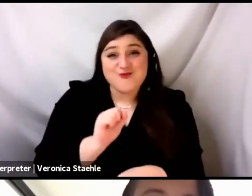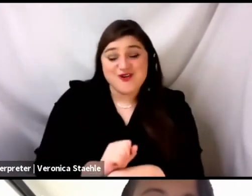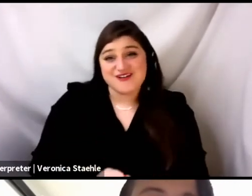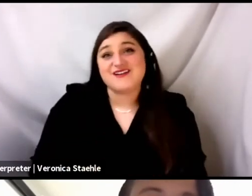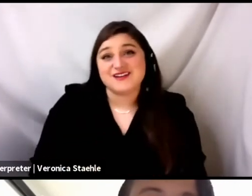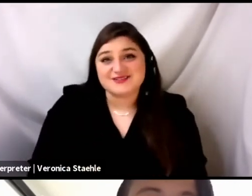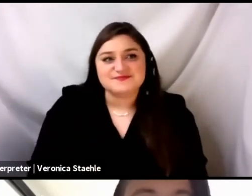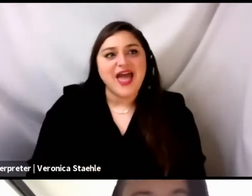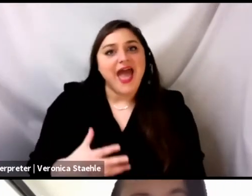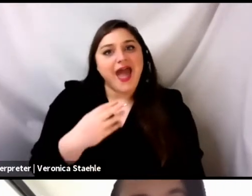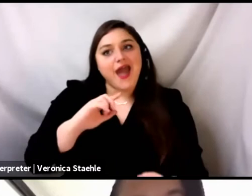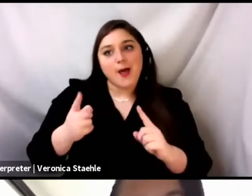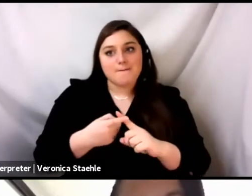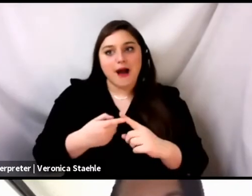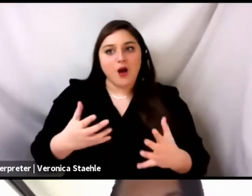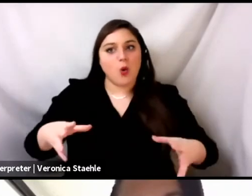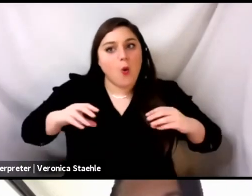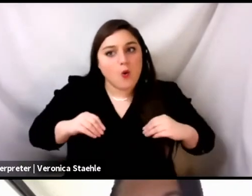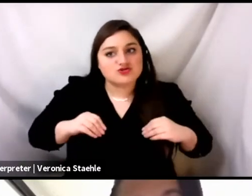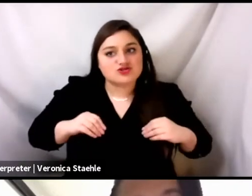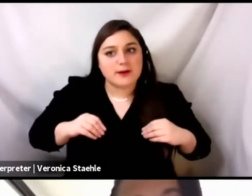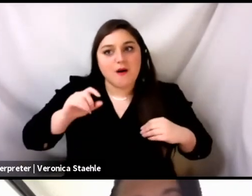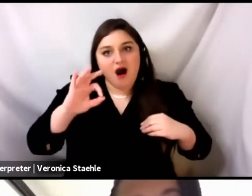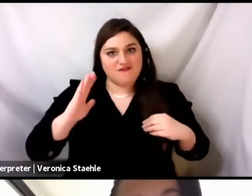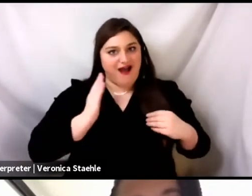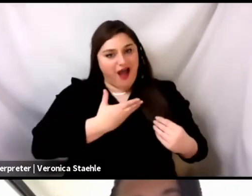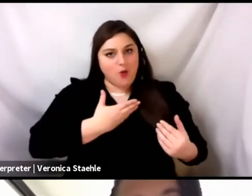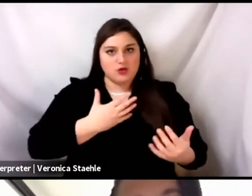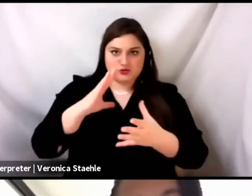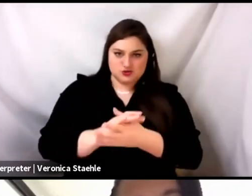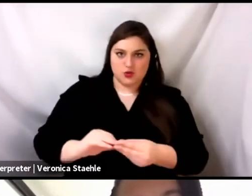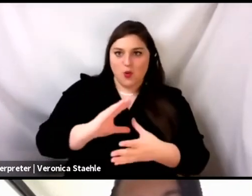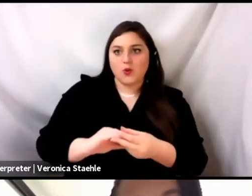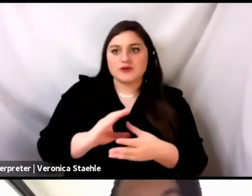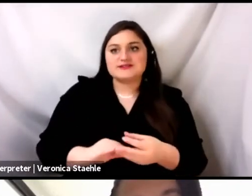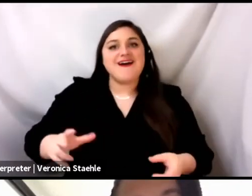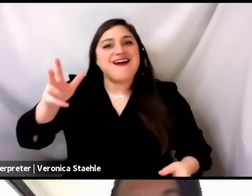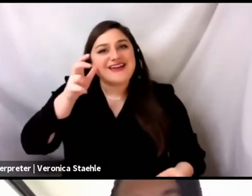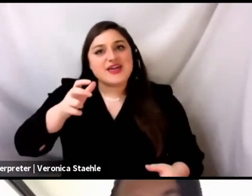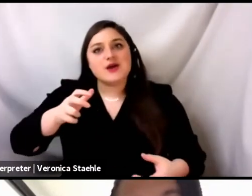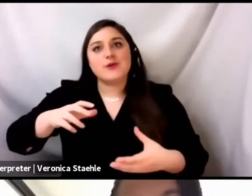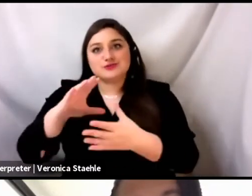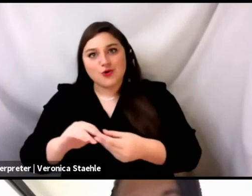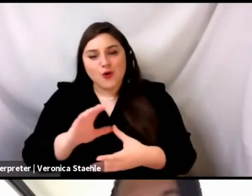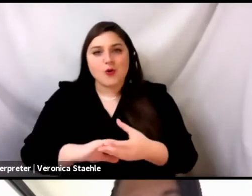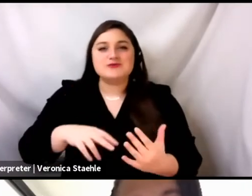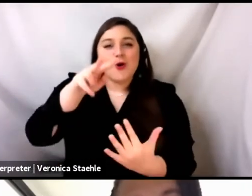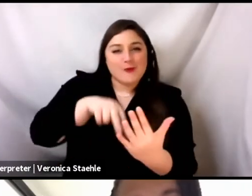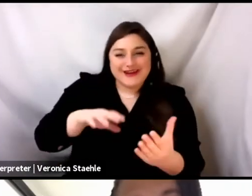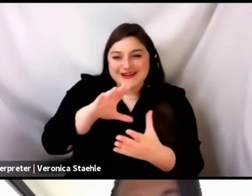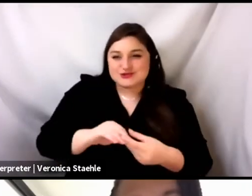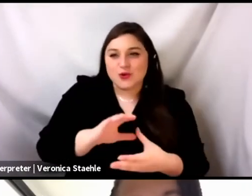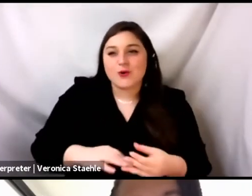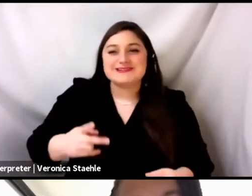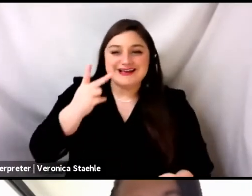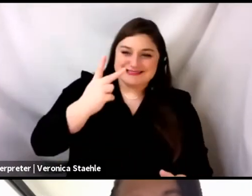like the agency of stories that we're bringing, we're going to be like seeing artwork and hearing stories and reading stories and seeing